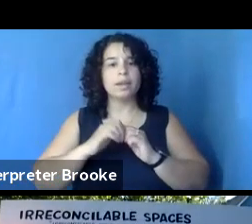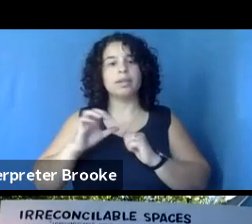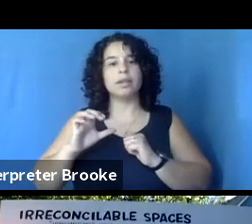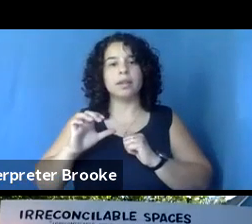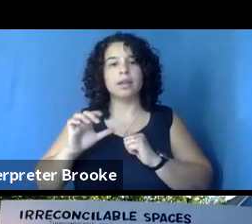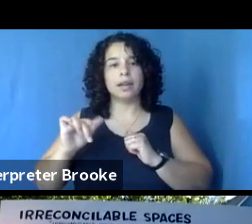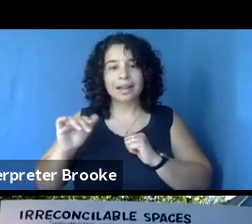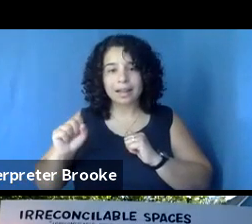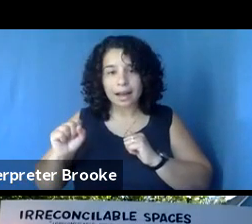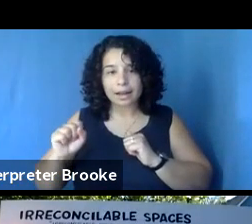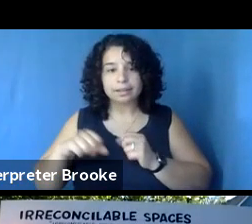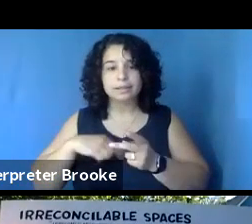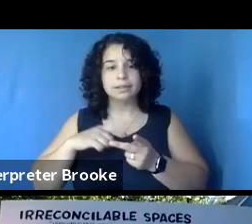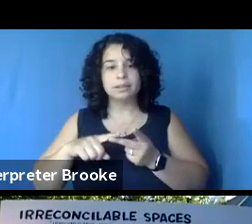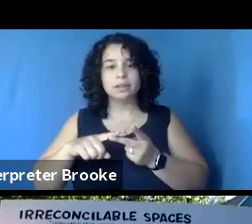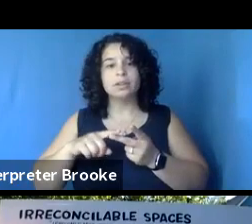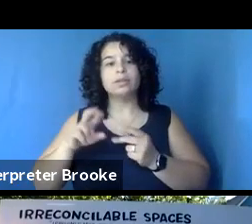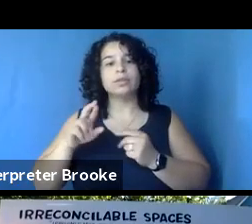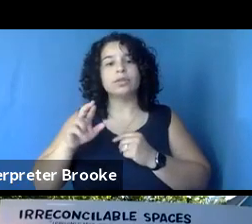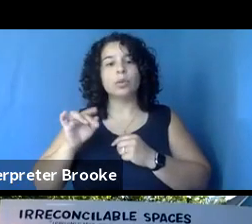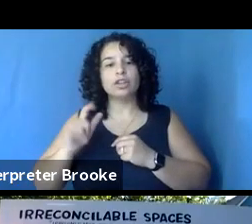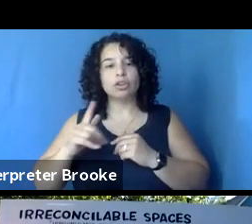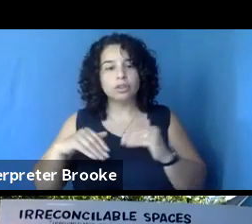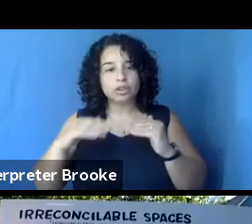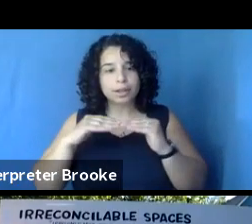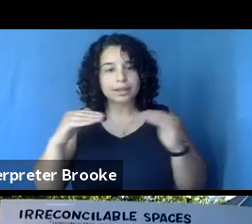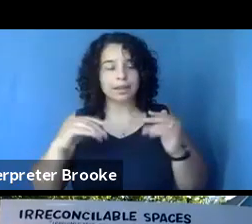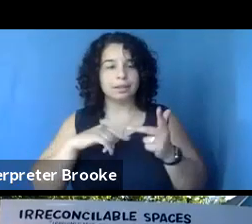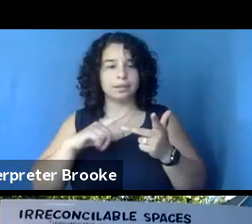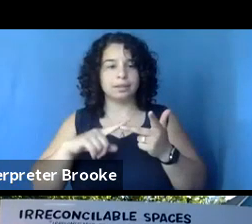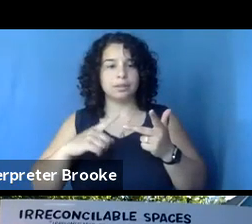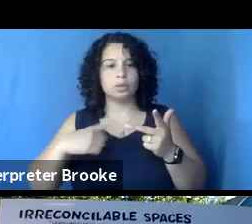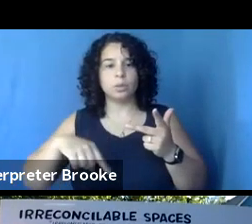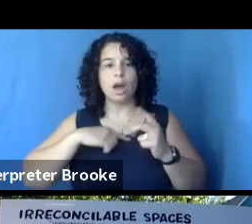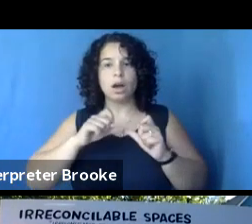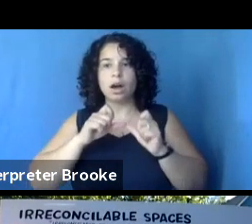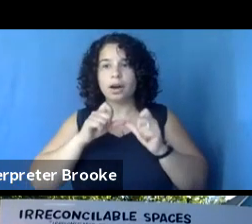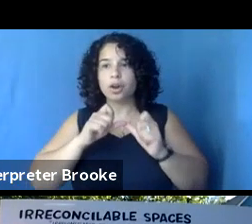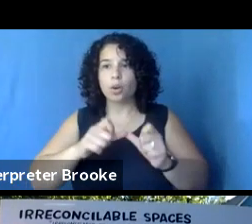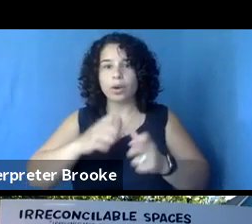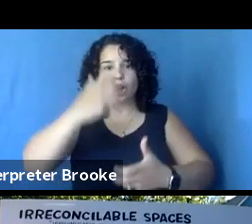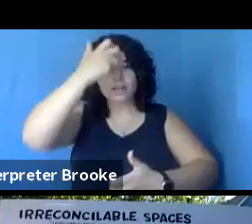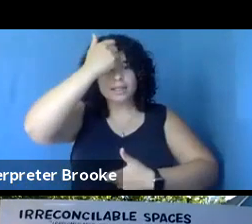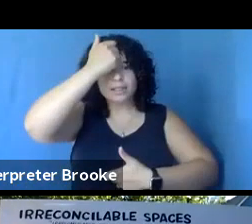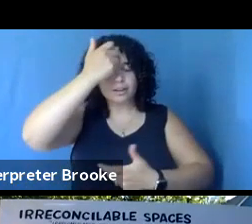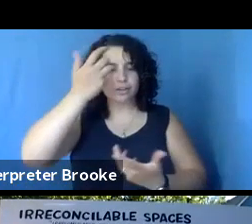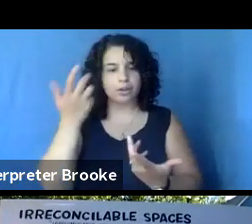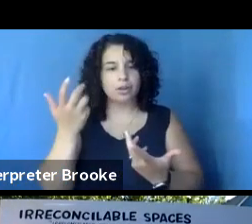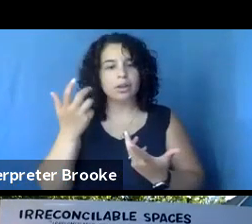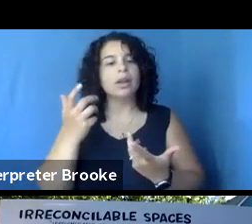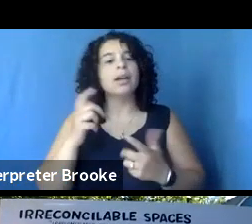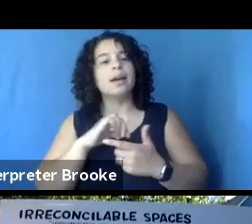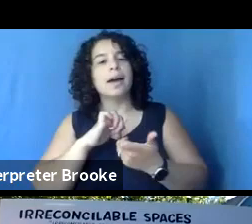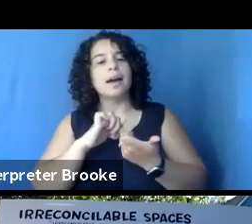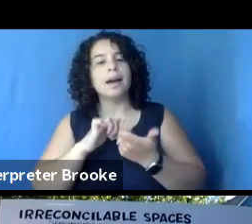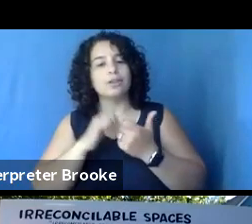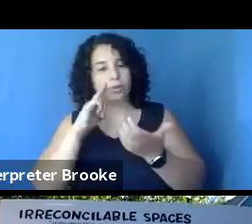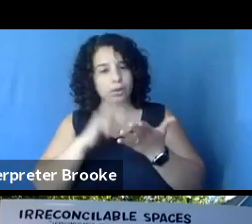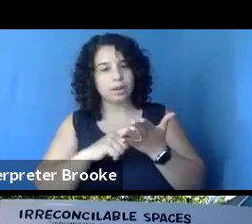the ways in which we live in an ongoing state of colonization. So seeing all of these things as